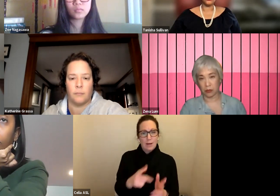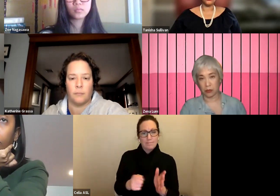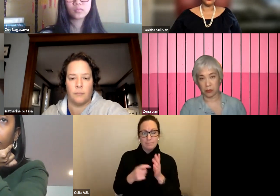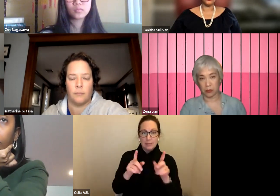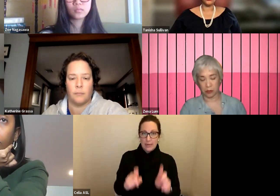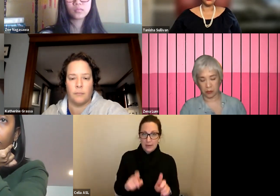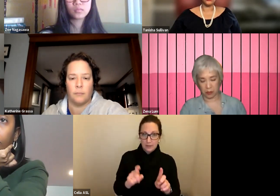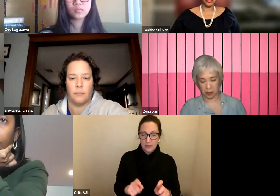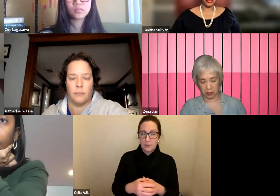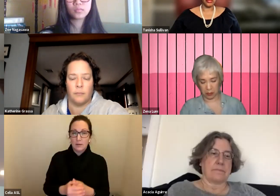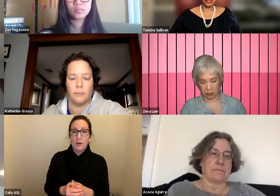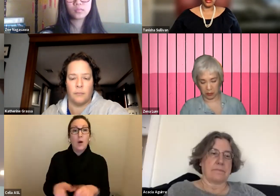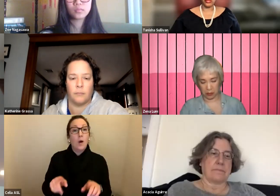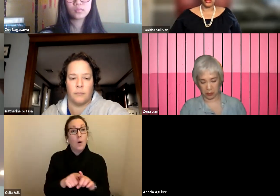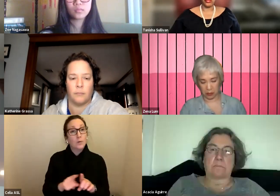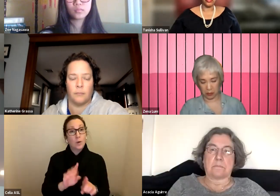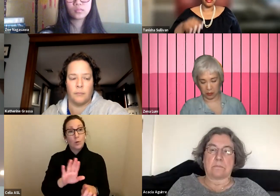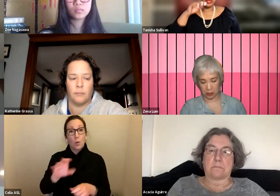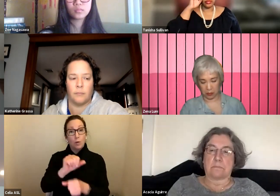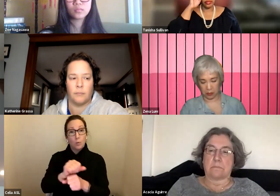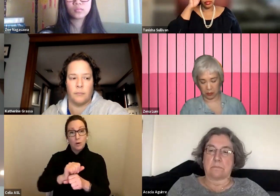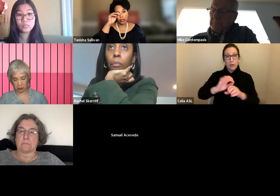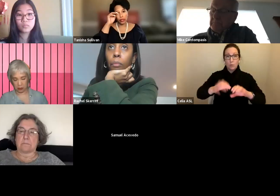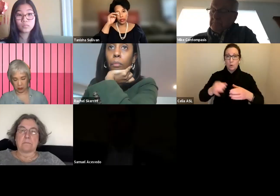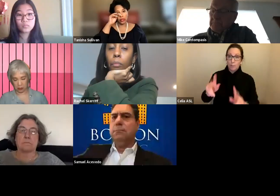strongly support the working group's proposal developed by